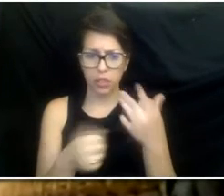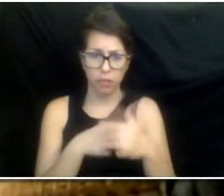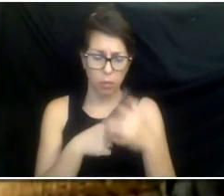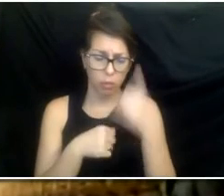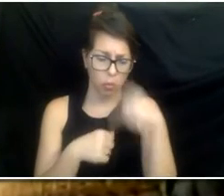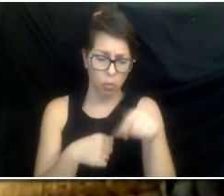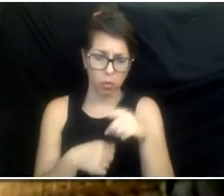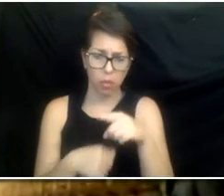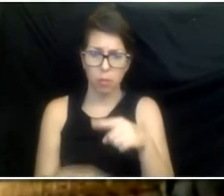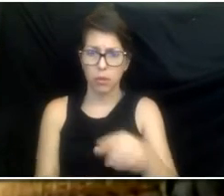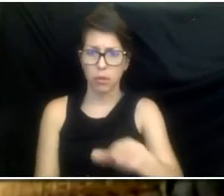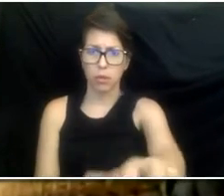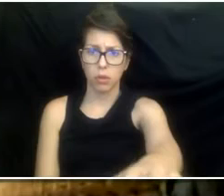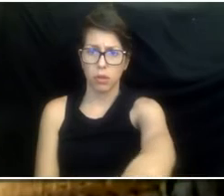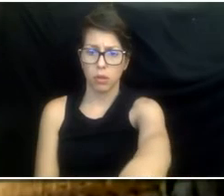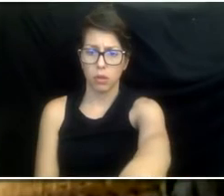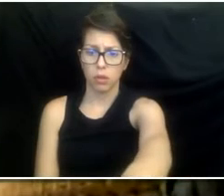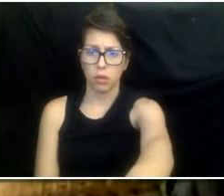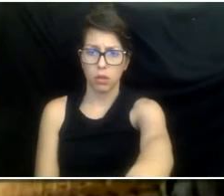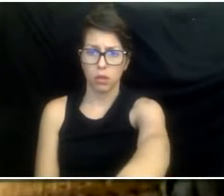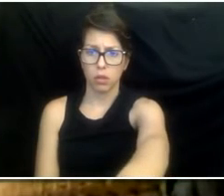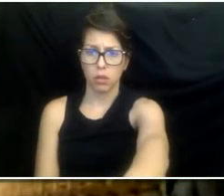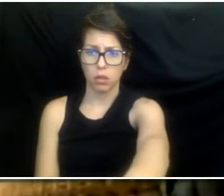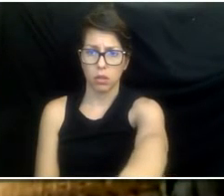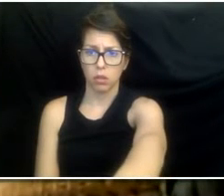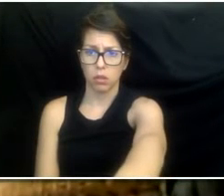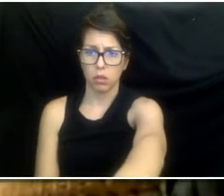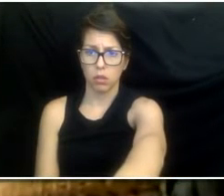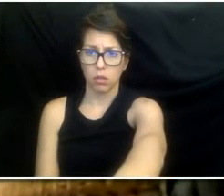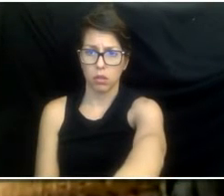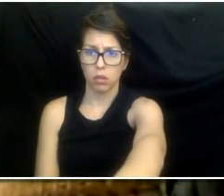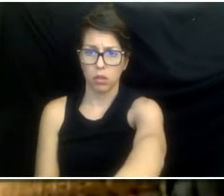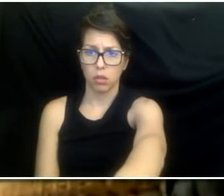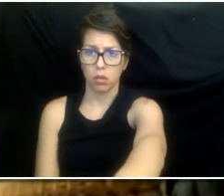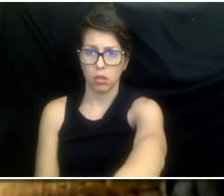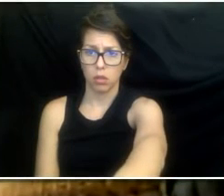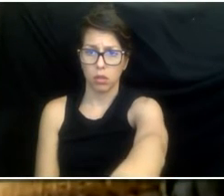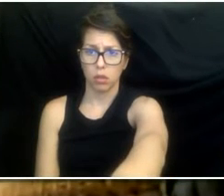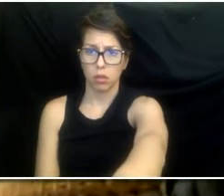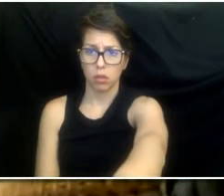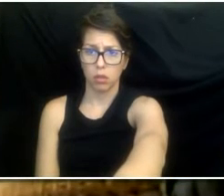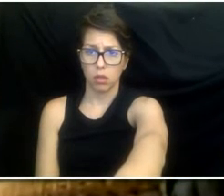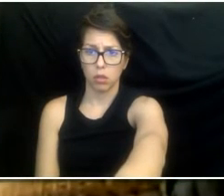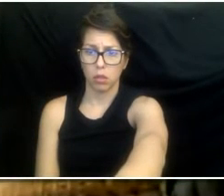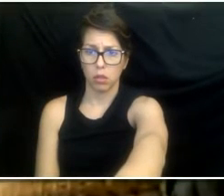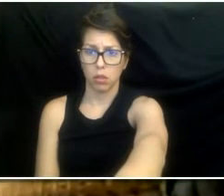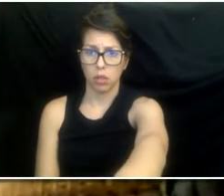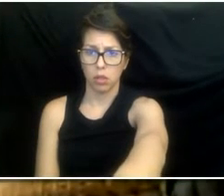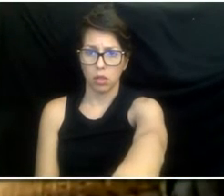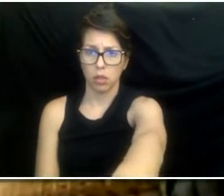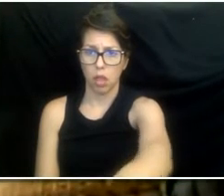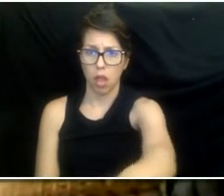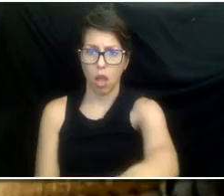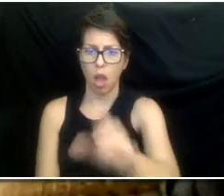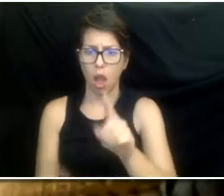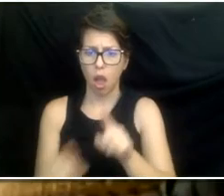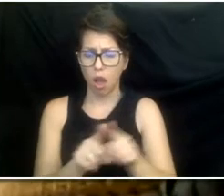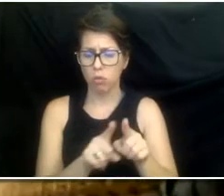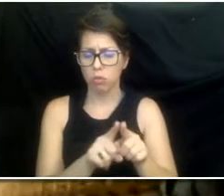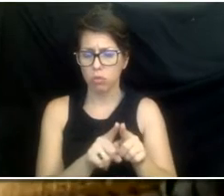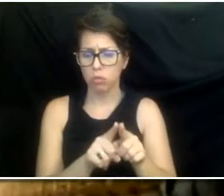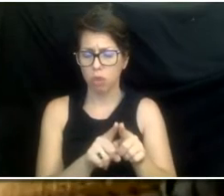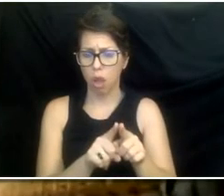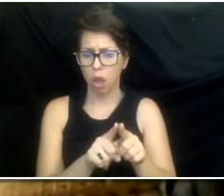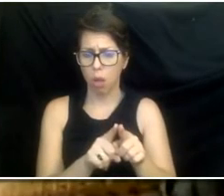city is is fitting the time that we're in or are they just kind of cookie cutter messages